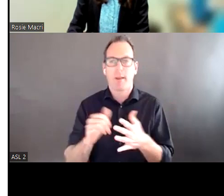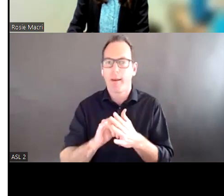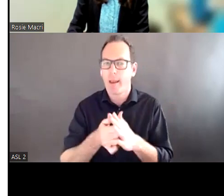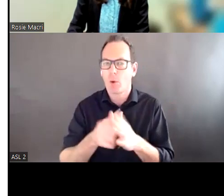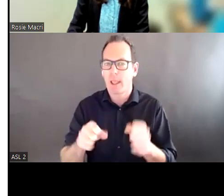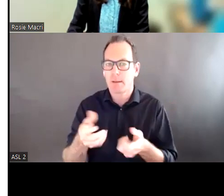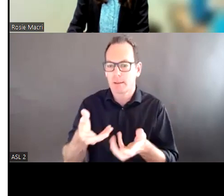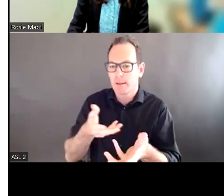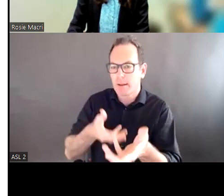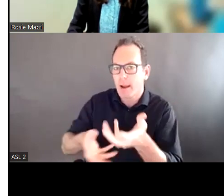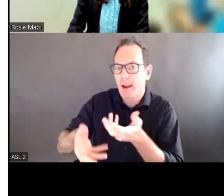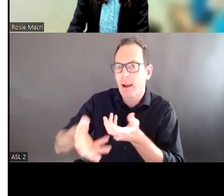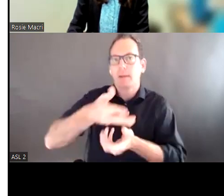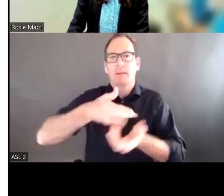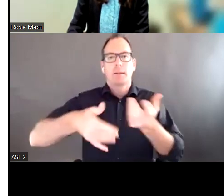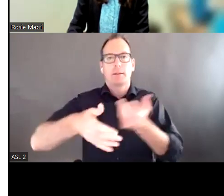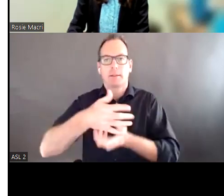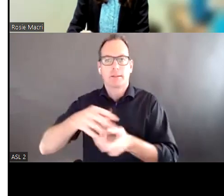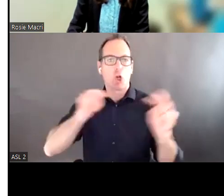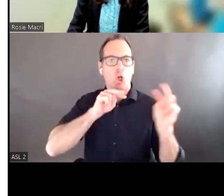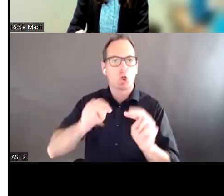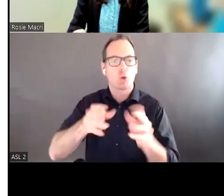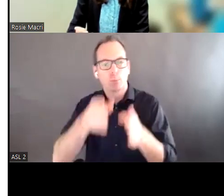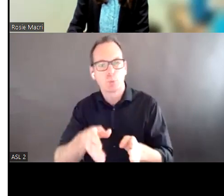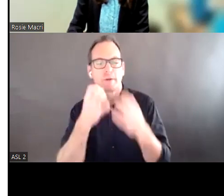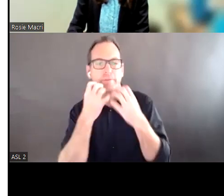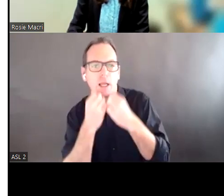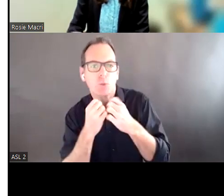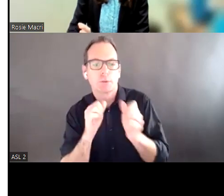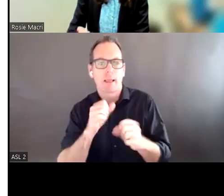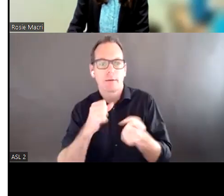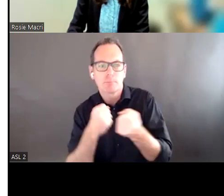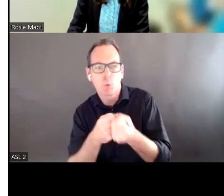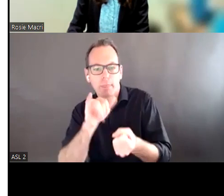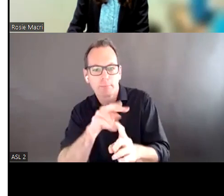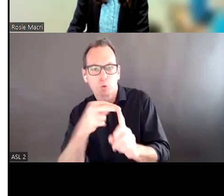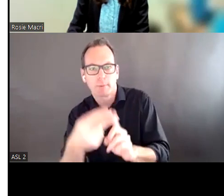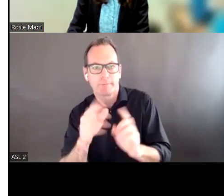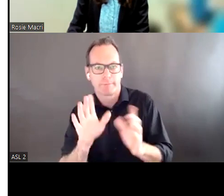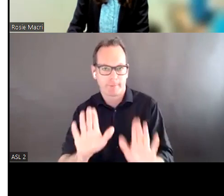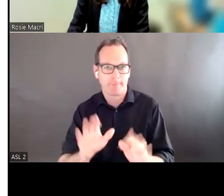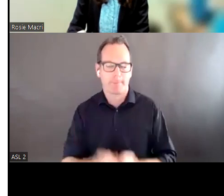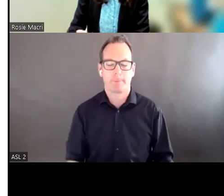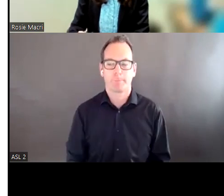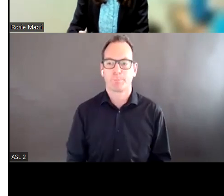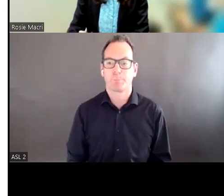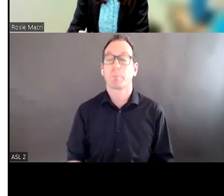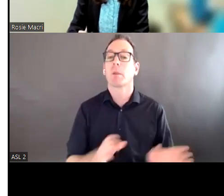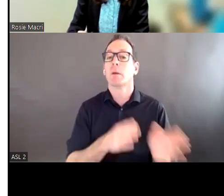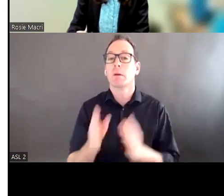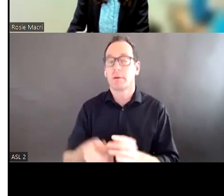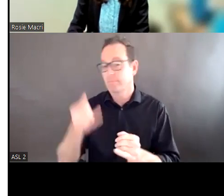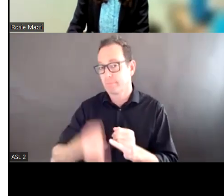conversations through values-based mediation. And finally, I'll introduce comprehensive aging plans as an